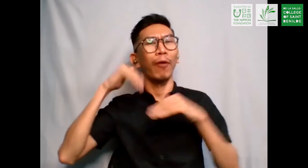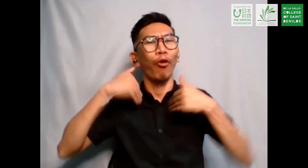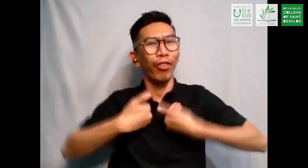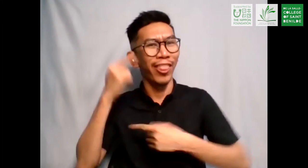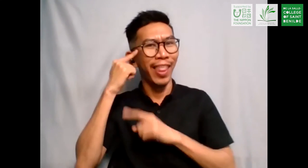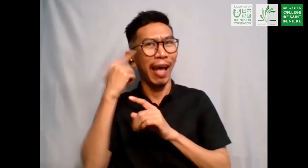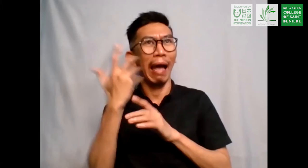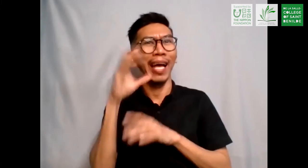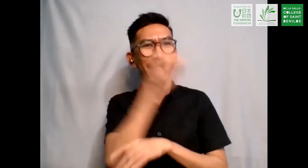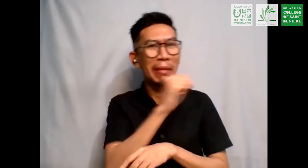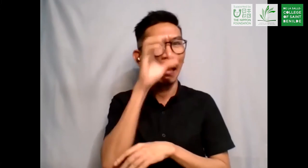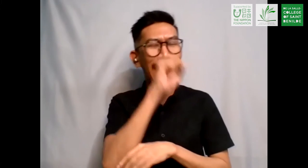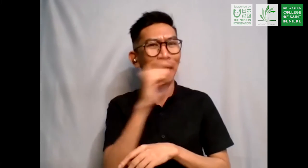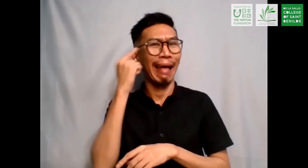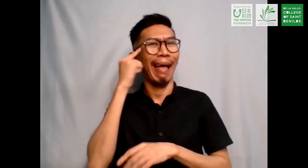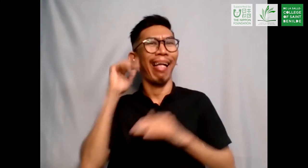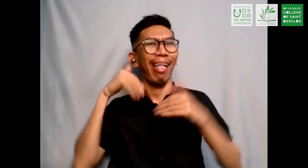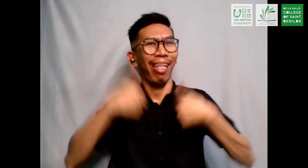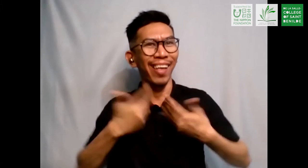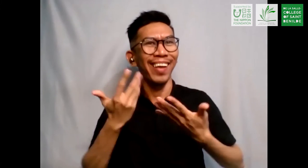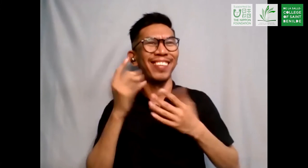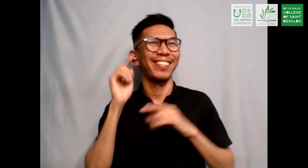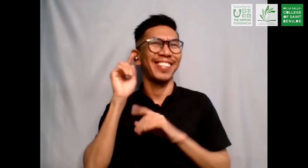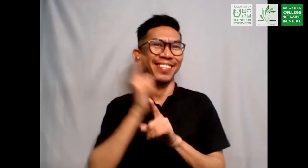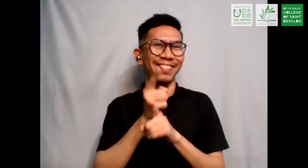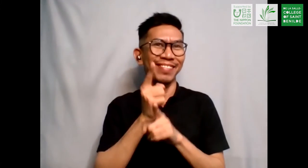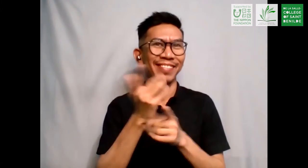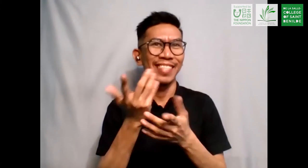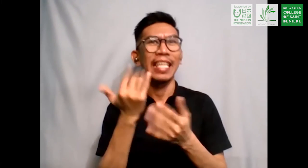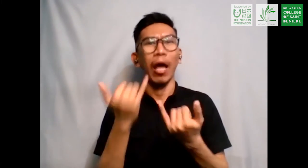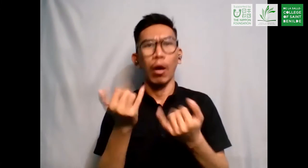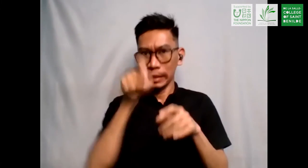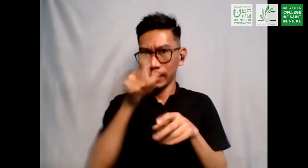And what we're doing now is very careful work.